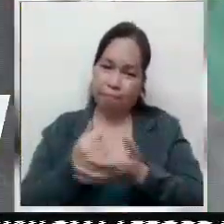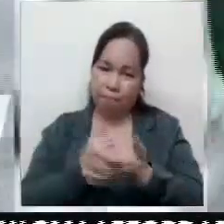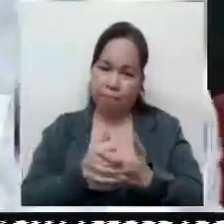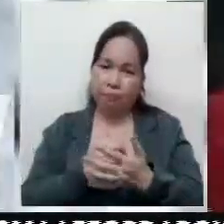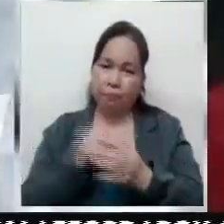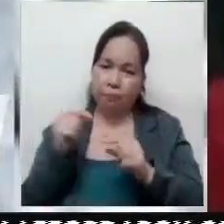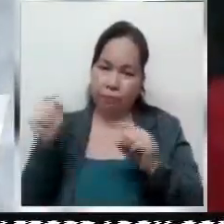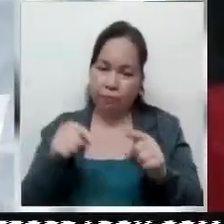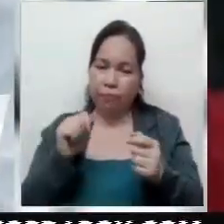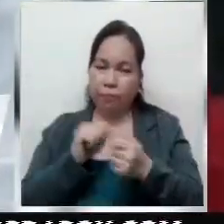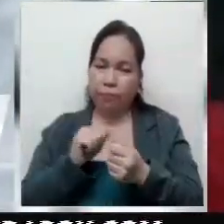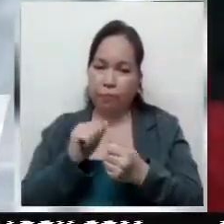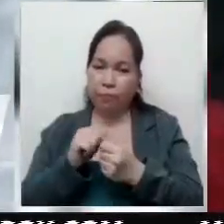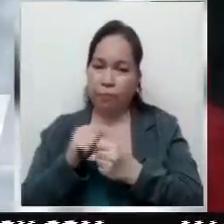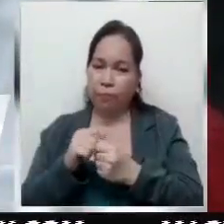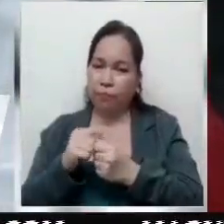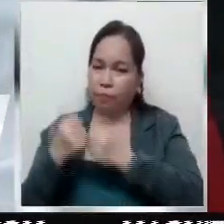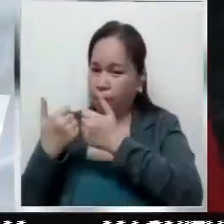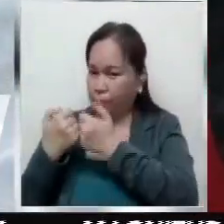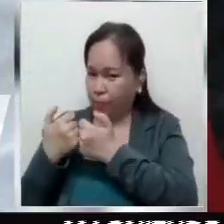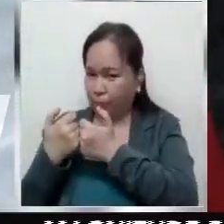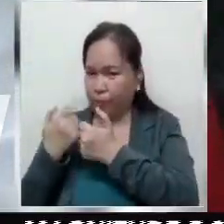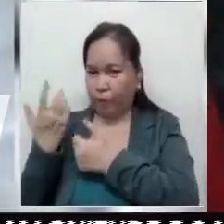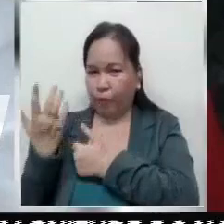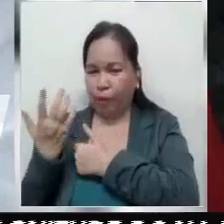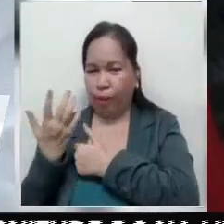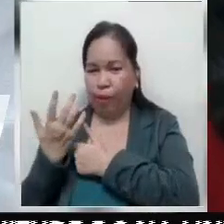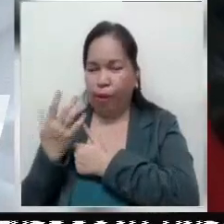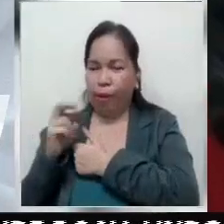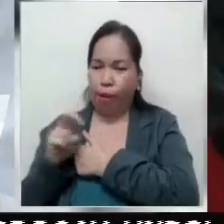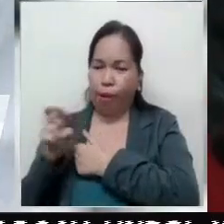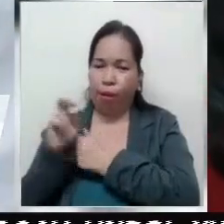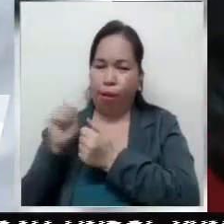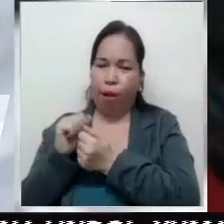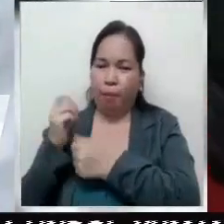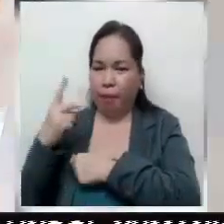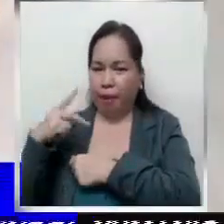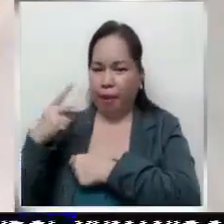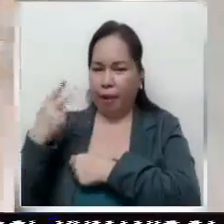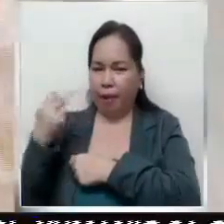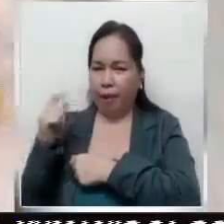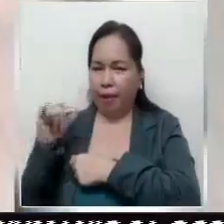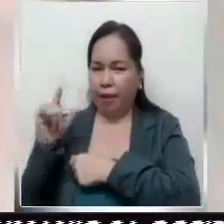kanyang supportive partner at travel buddy na si Khalil Ramos.